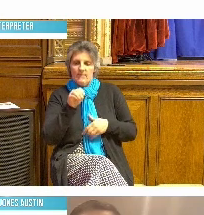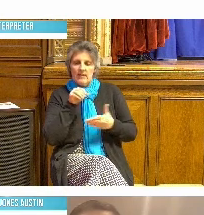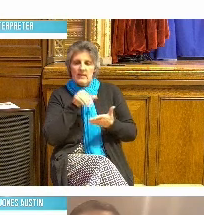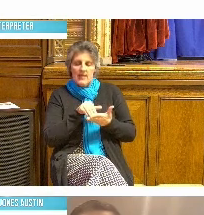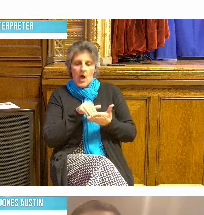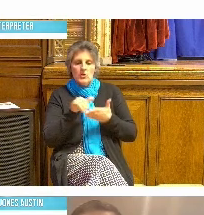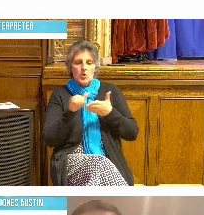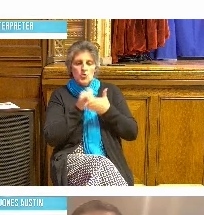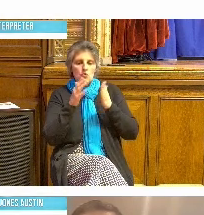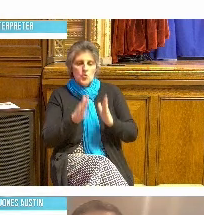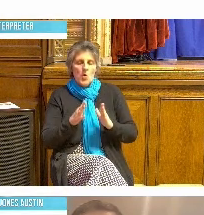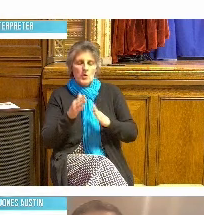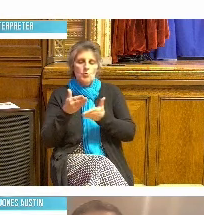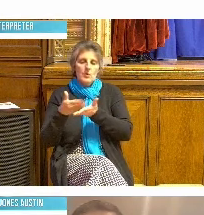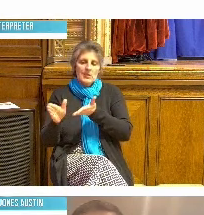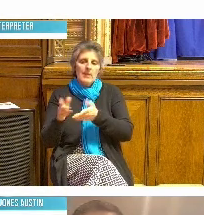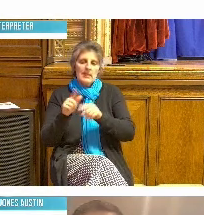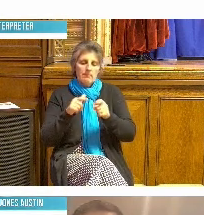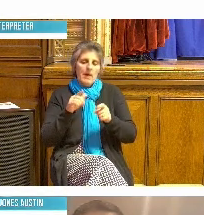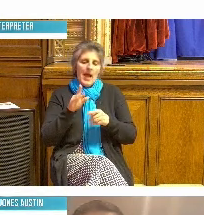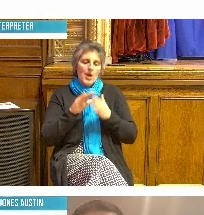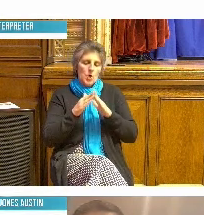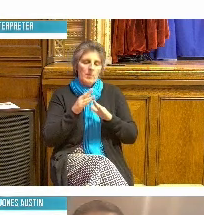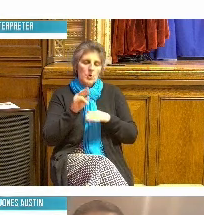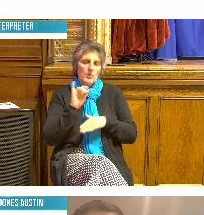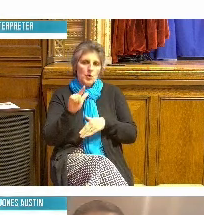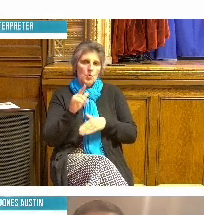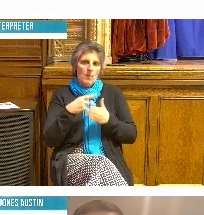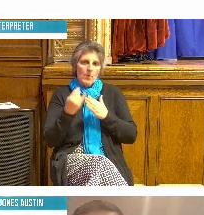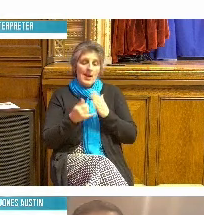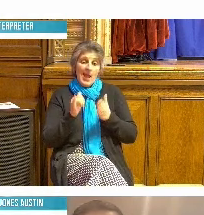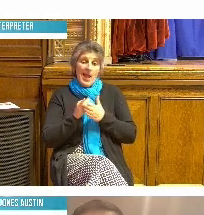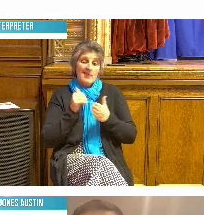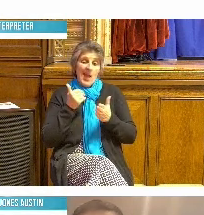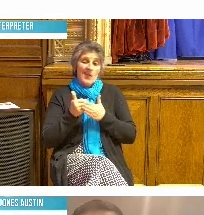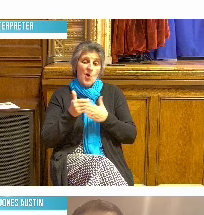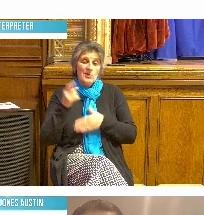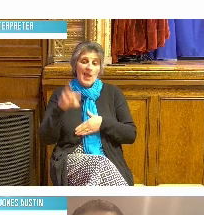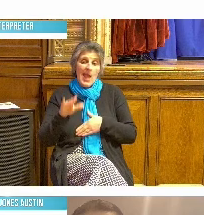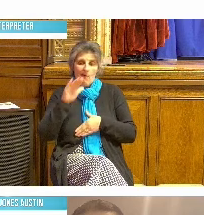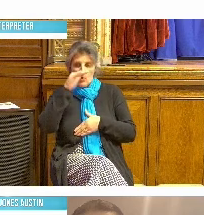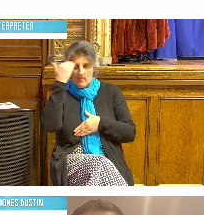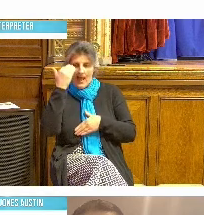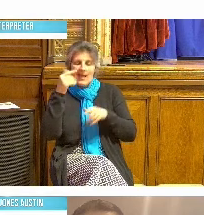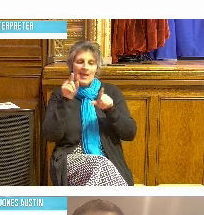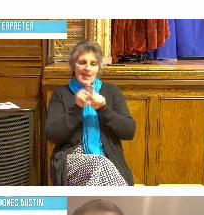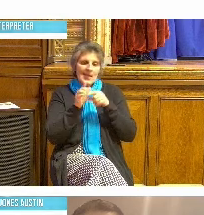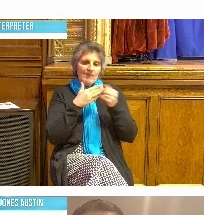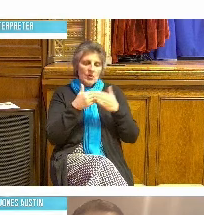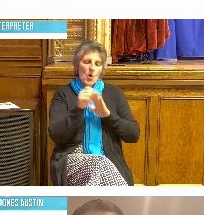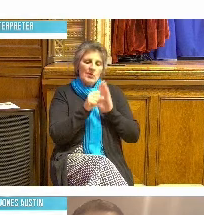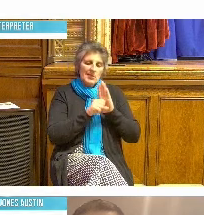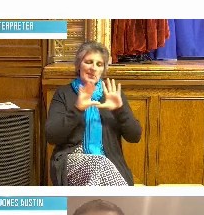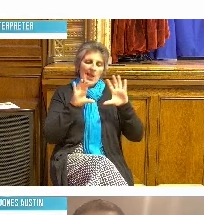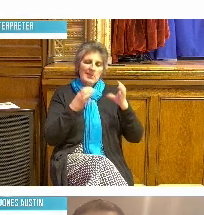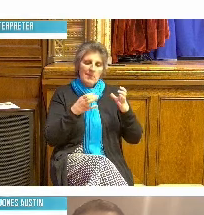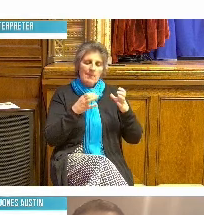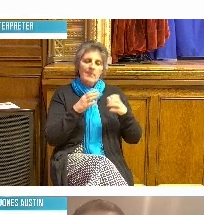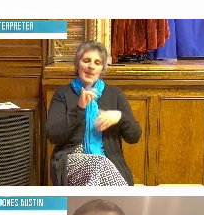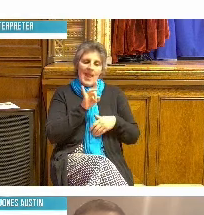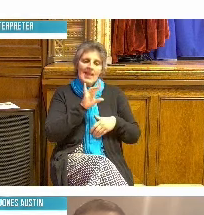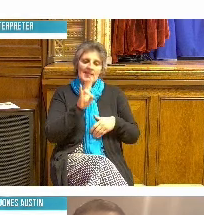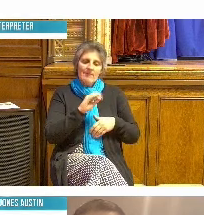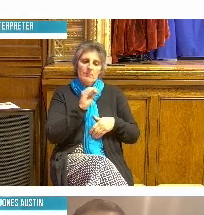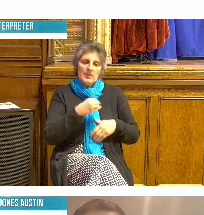150,000 New Yorkers were displaced by urban renewal projects, and that close to half were Black, even though the state's population was